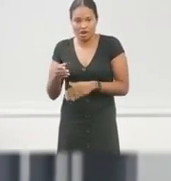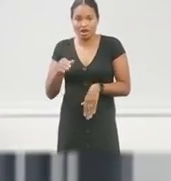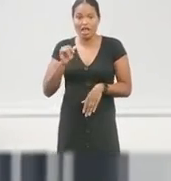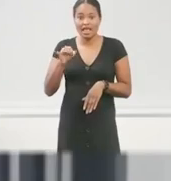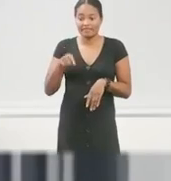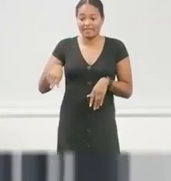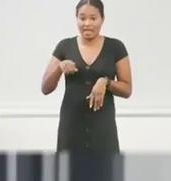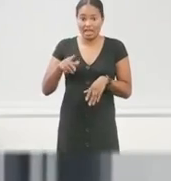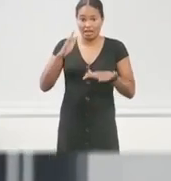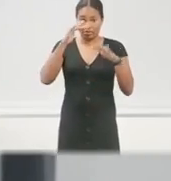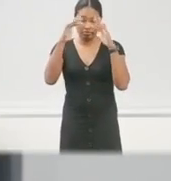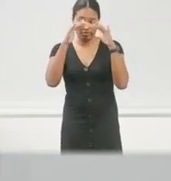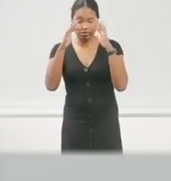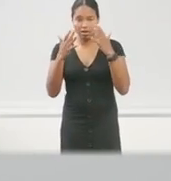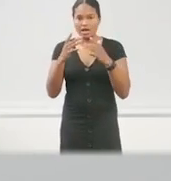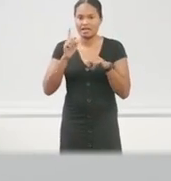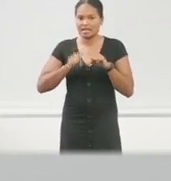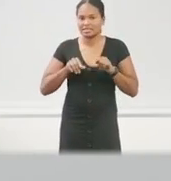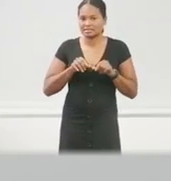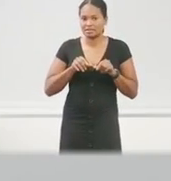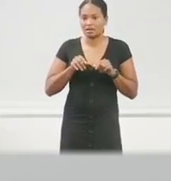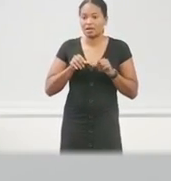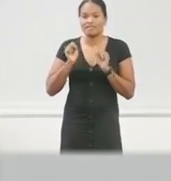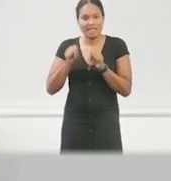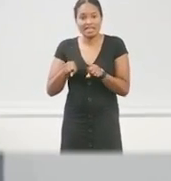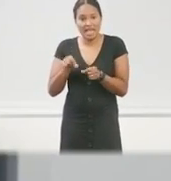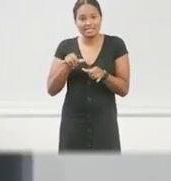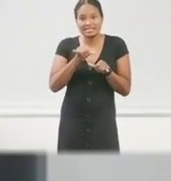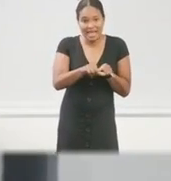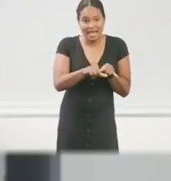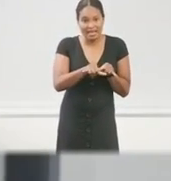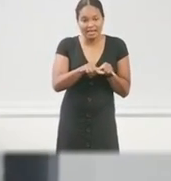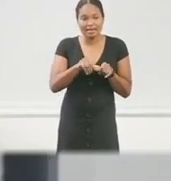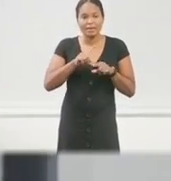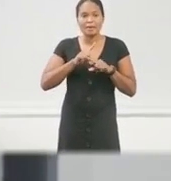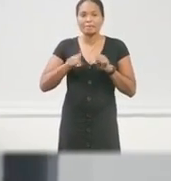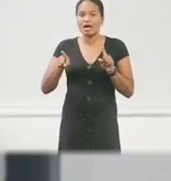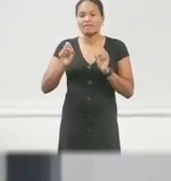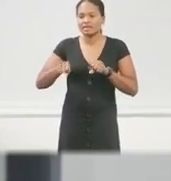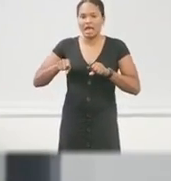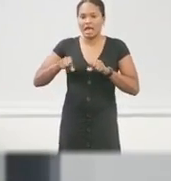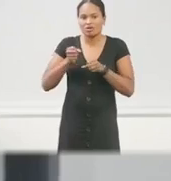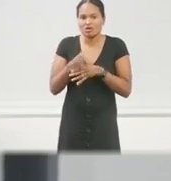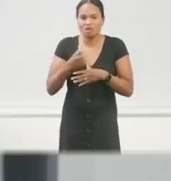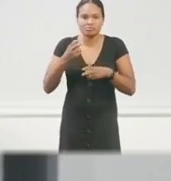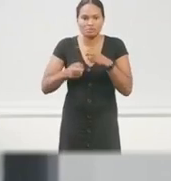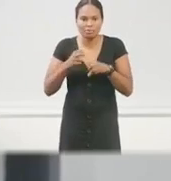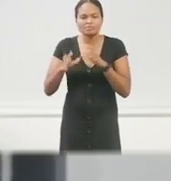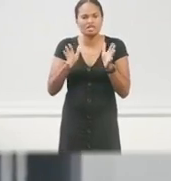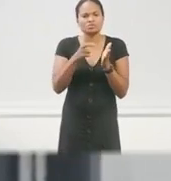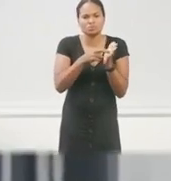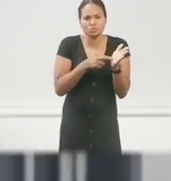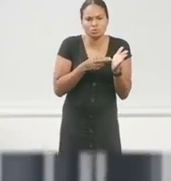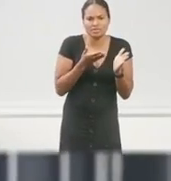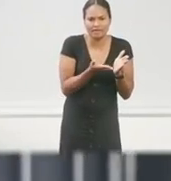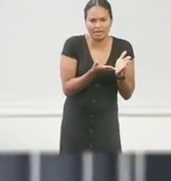if they're high or whatever, they're not kicked out. They're welcome to come in, but they can't like cause trouble and they can't actively be doing drugs. So there's like rules around that. There's